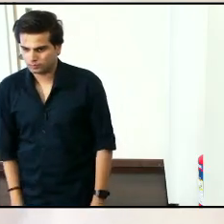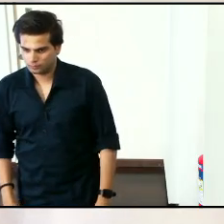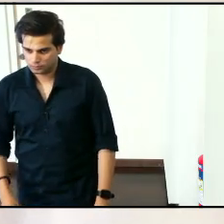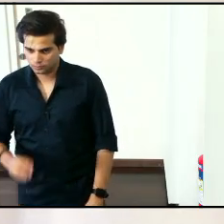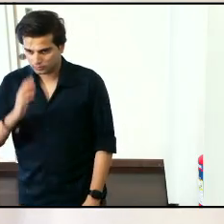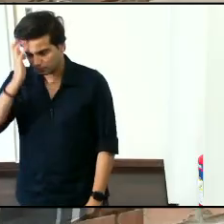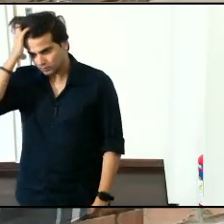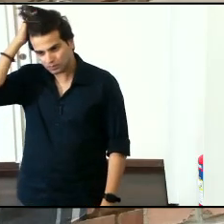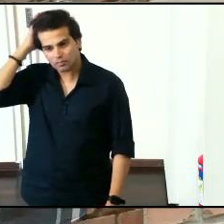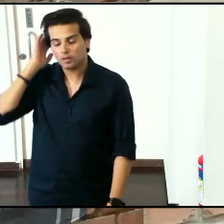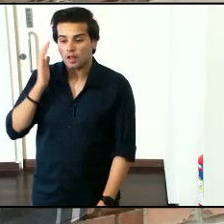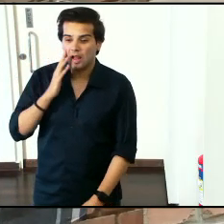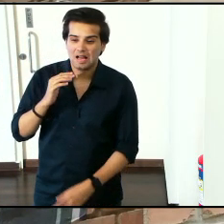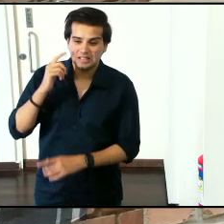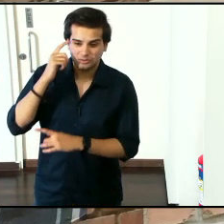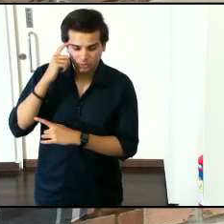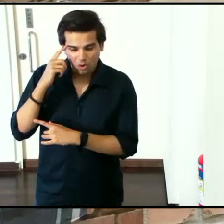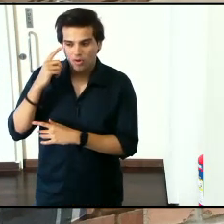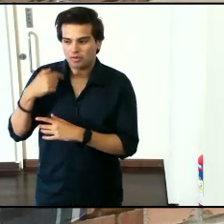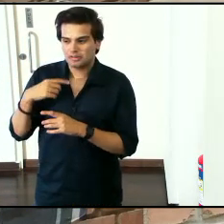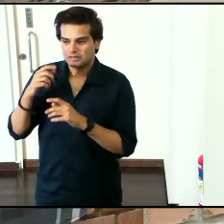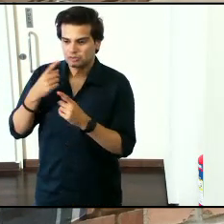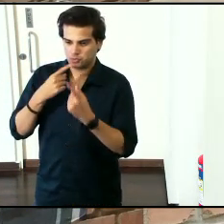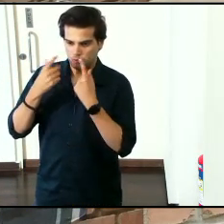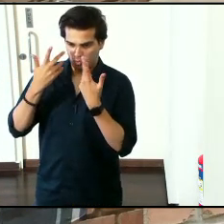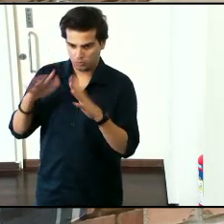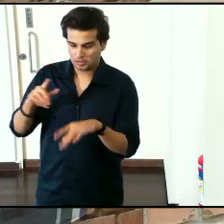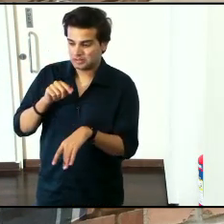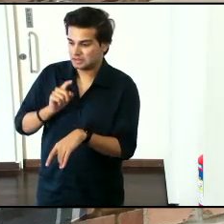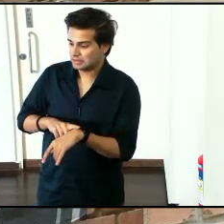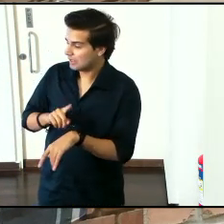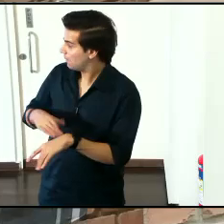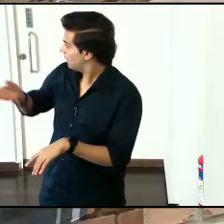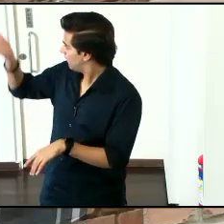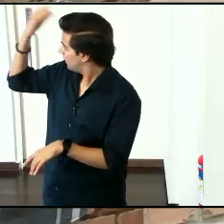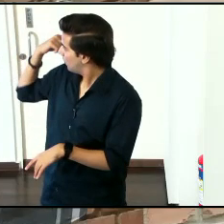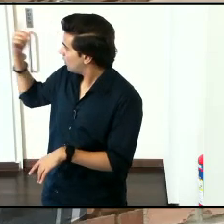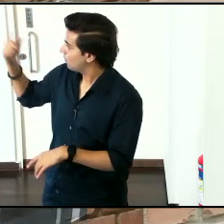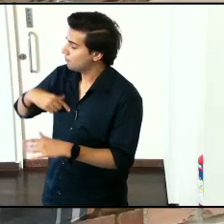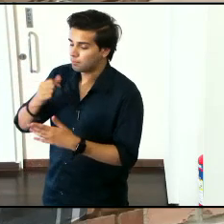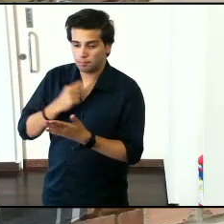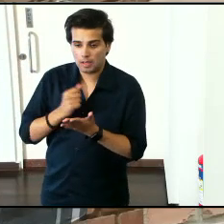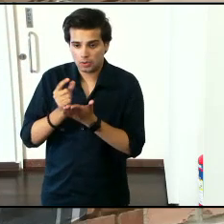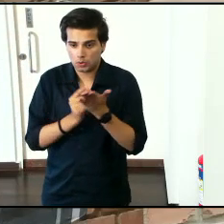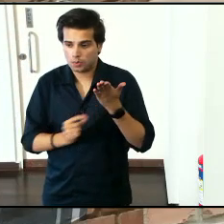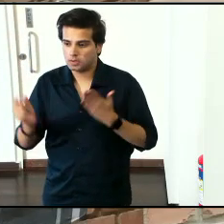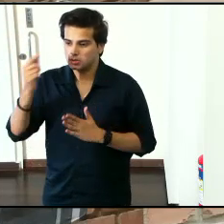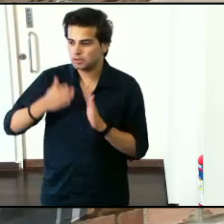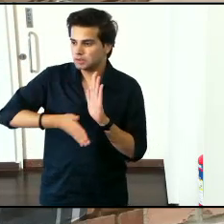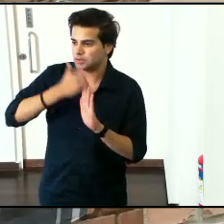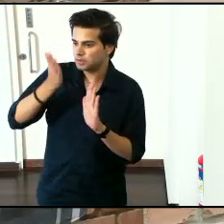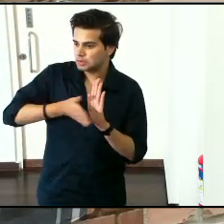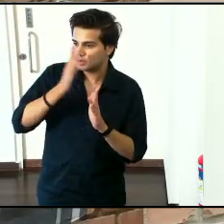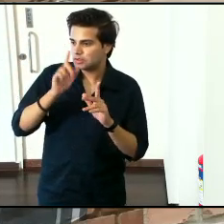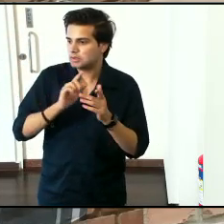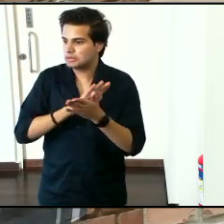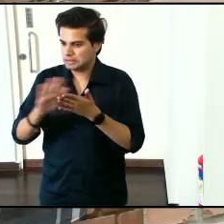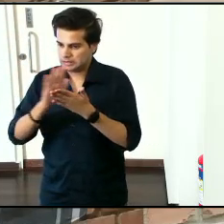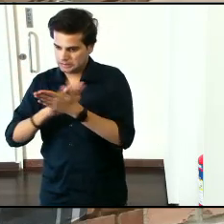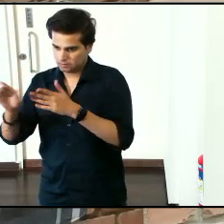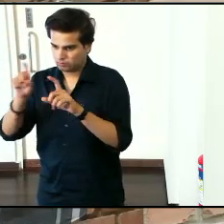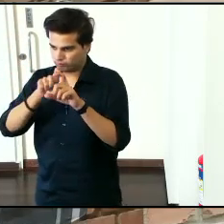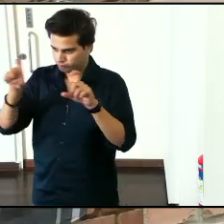I thought I'd bring this because this was the time when my university was being cleansed of